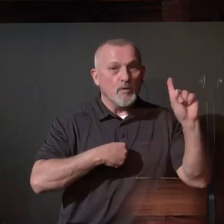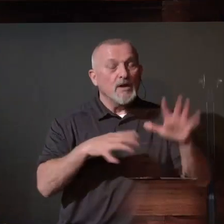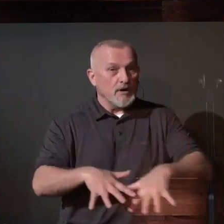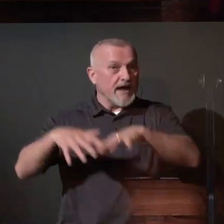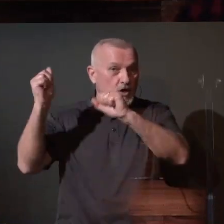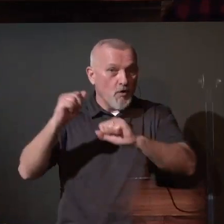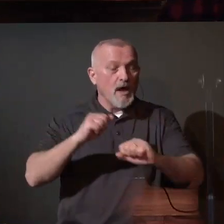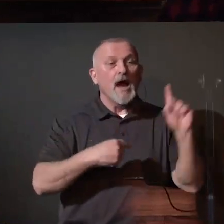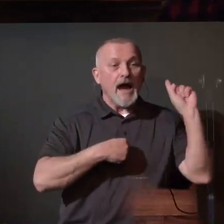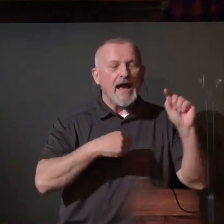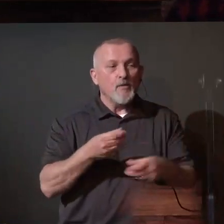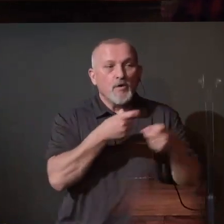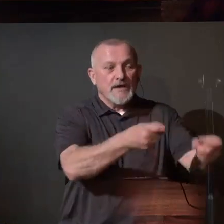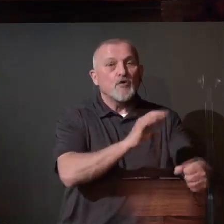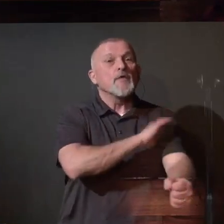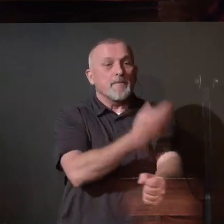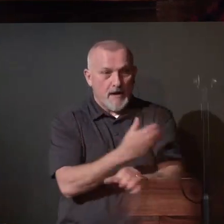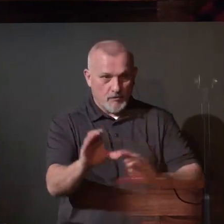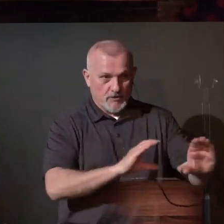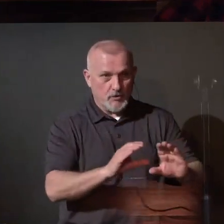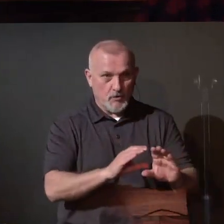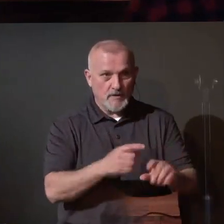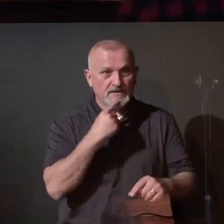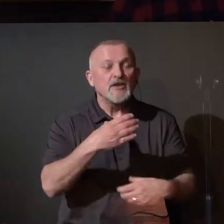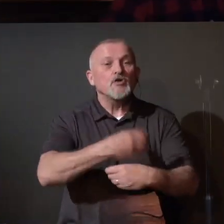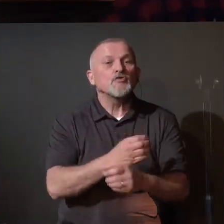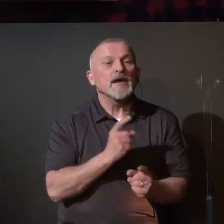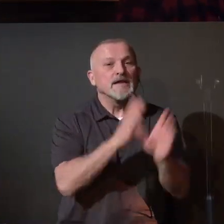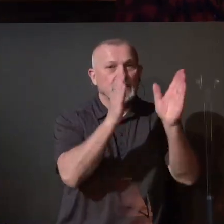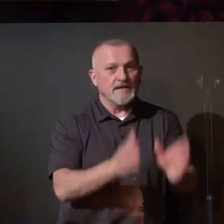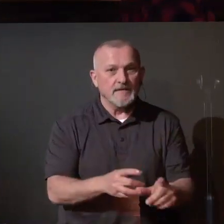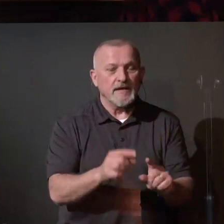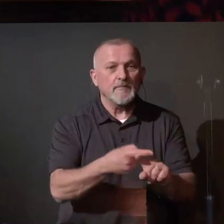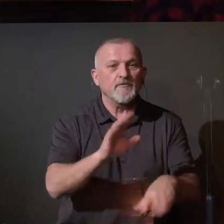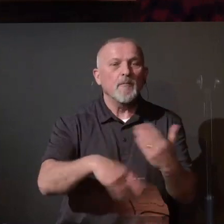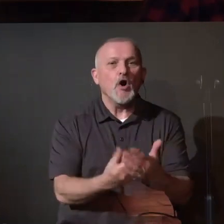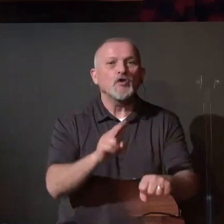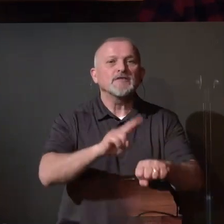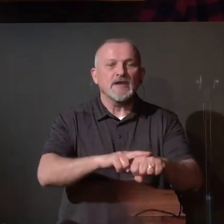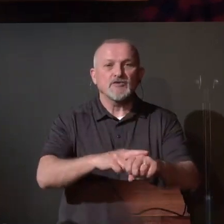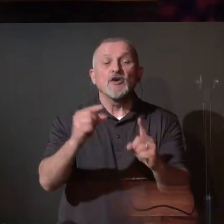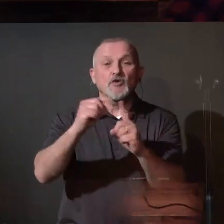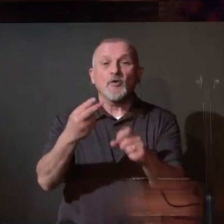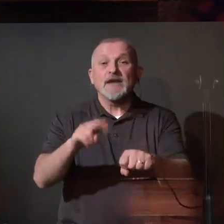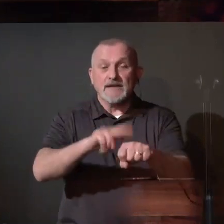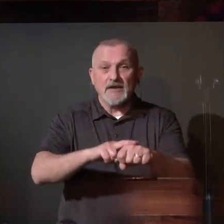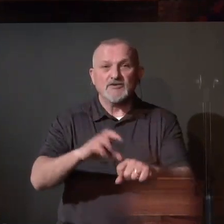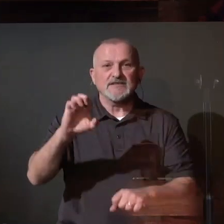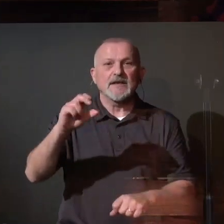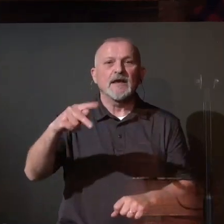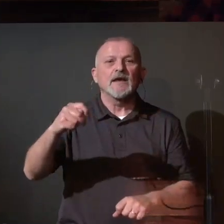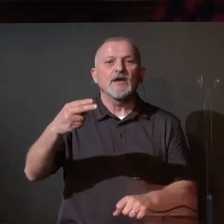disciple all nations. That word nation right there is ethnos. You know what that means? It means